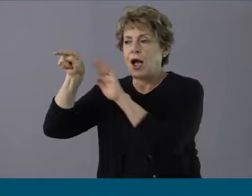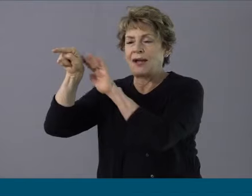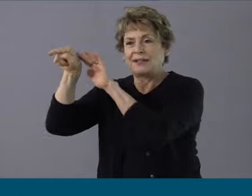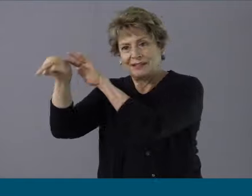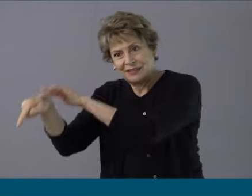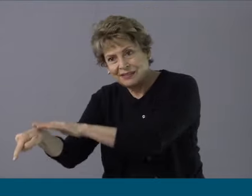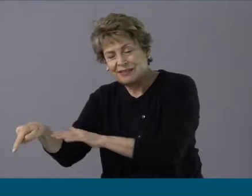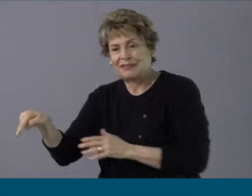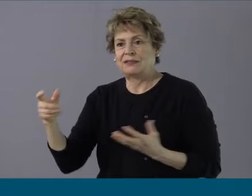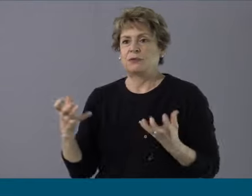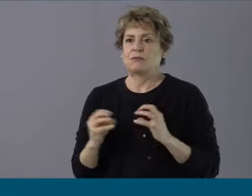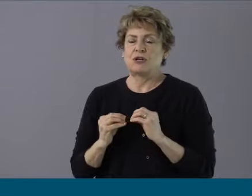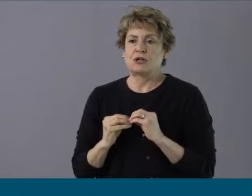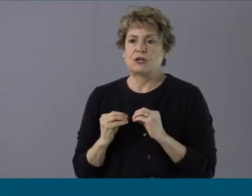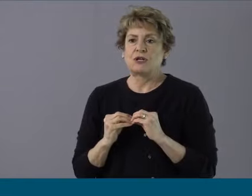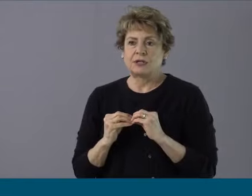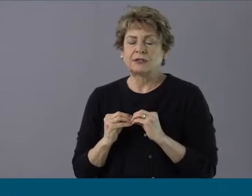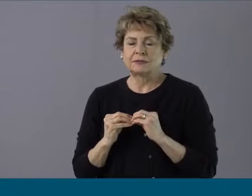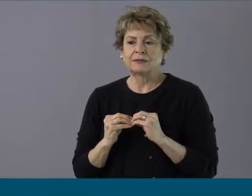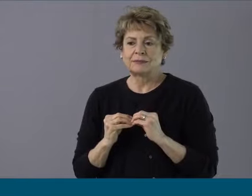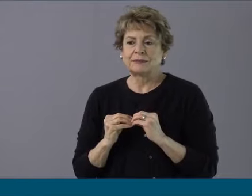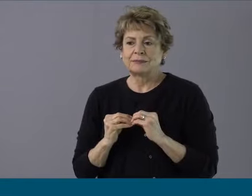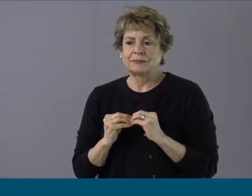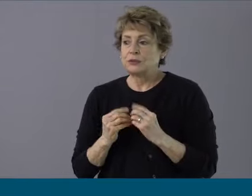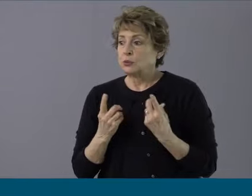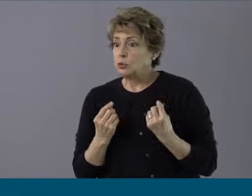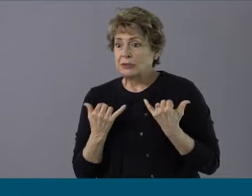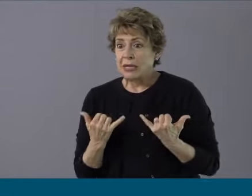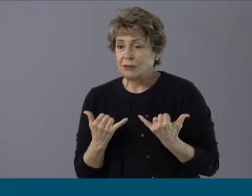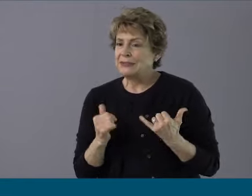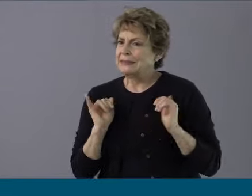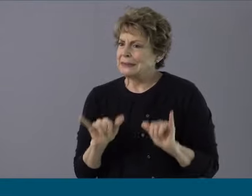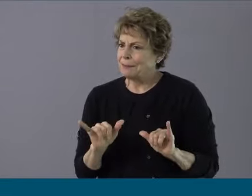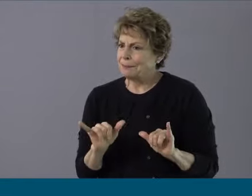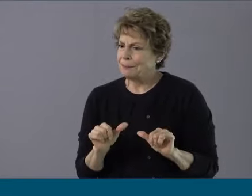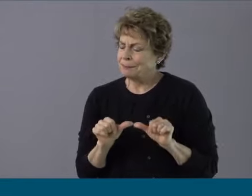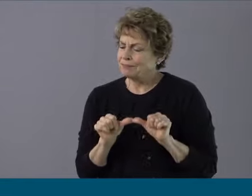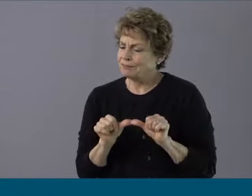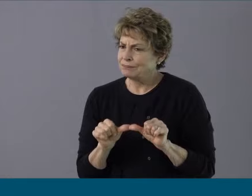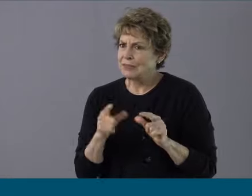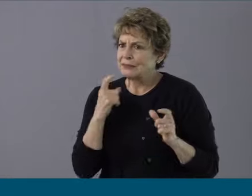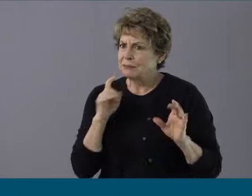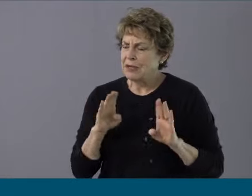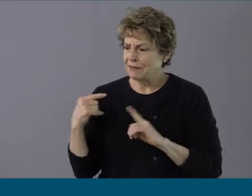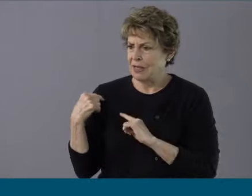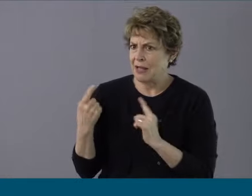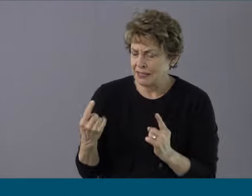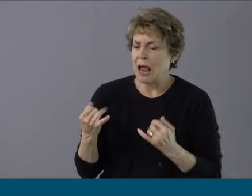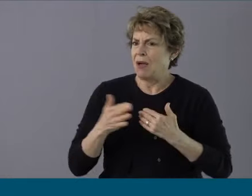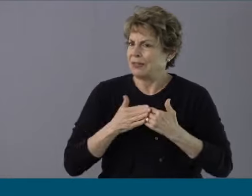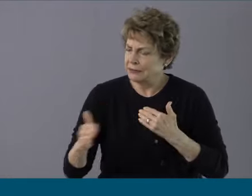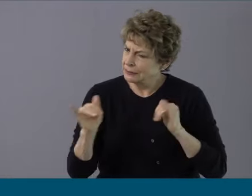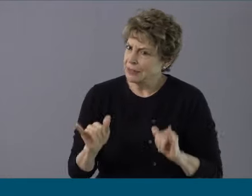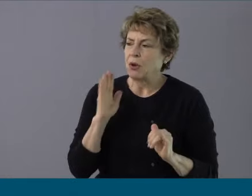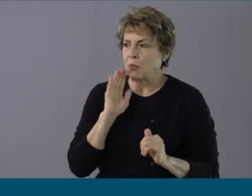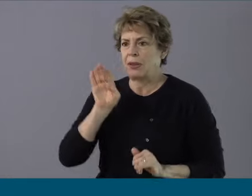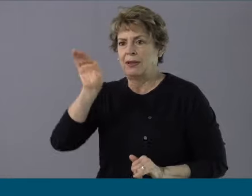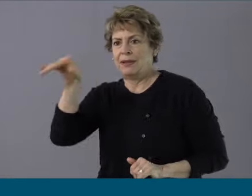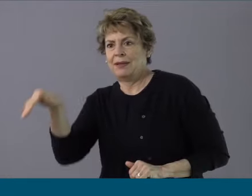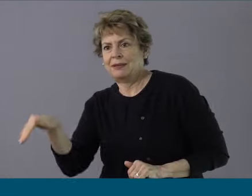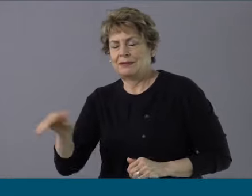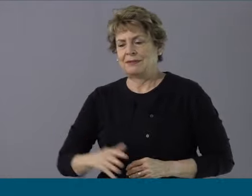we're doing right now, but much of this gives us reason to be very cautious, but